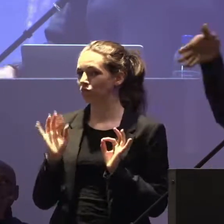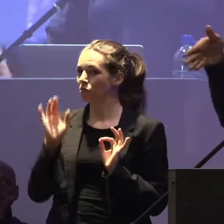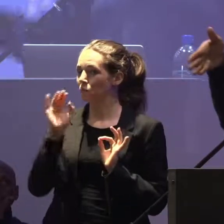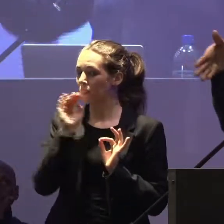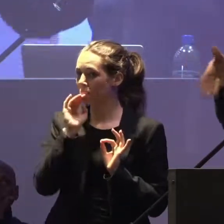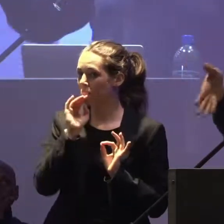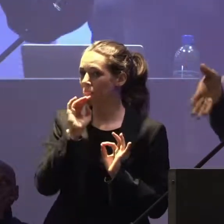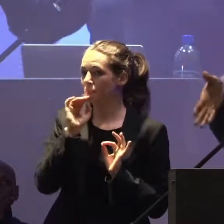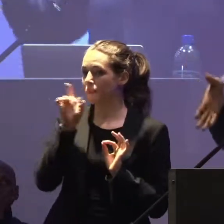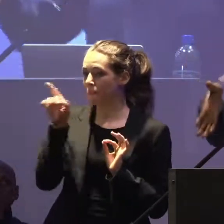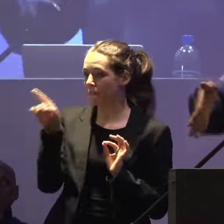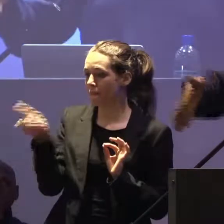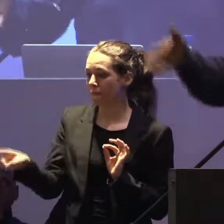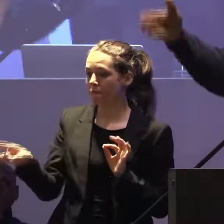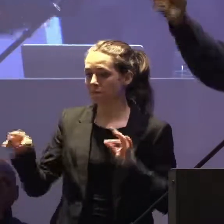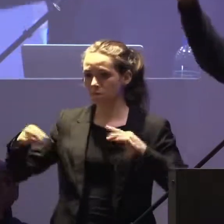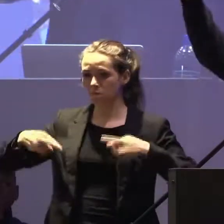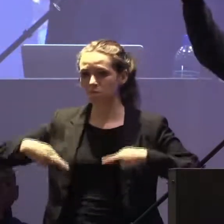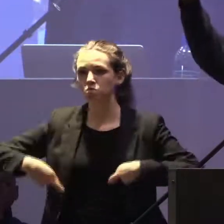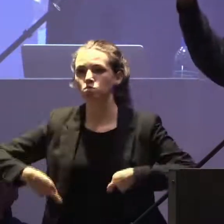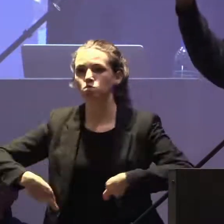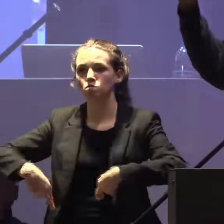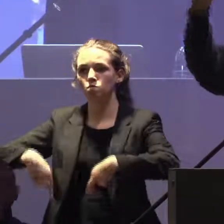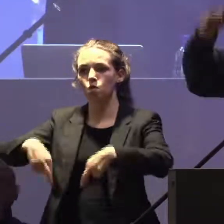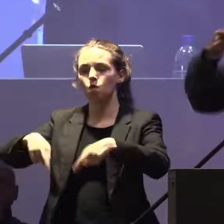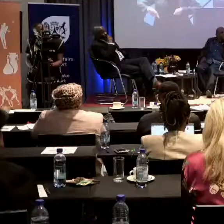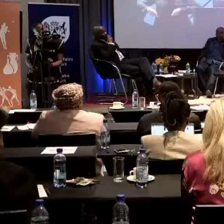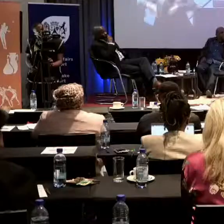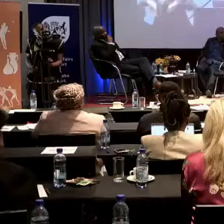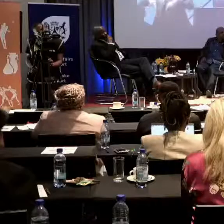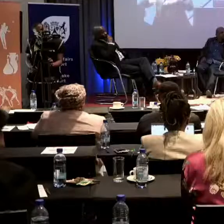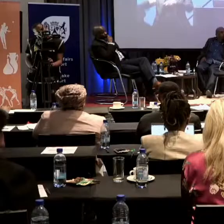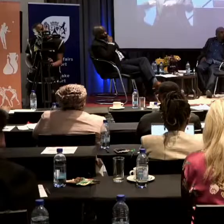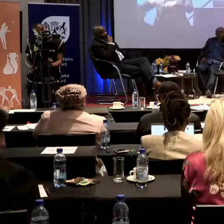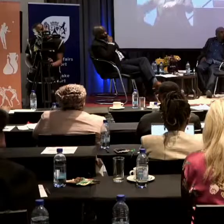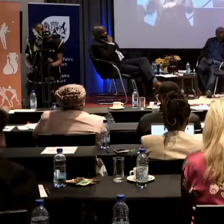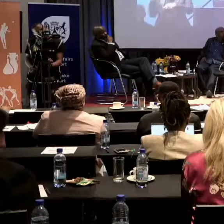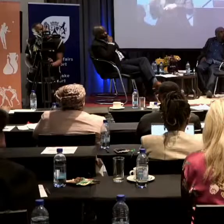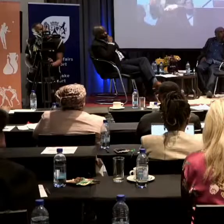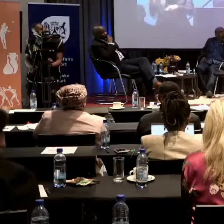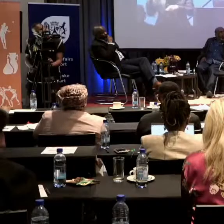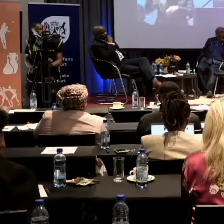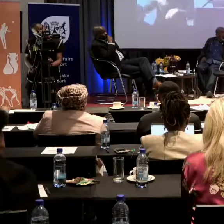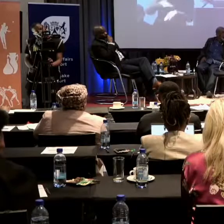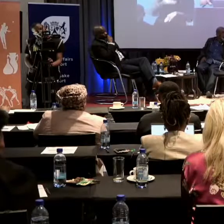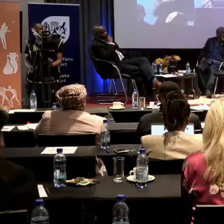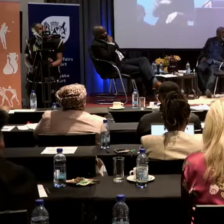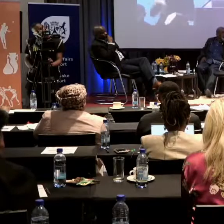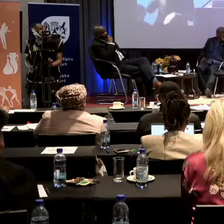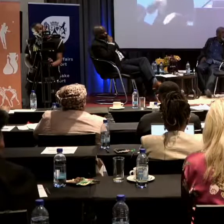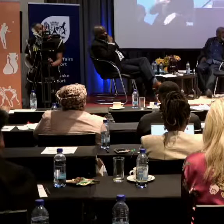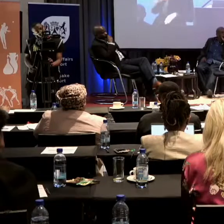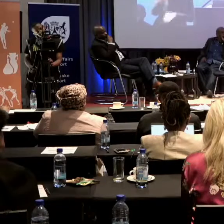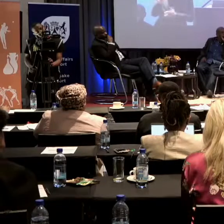The road they were giving us, a road to use to get into Rhodesia,